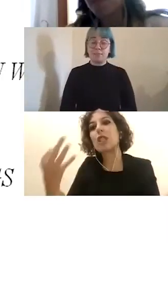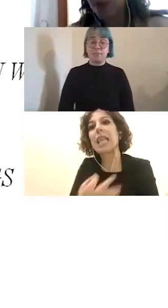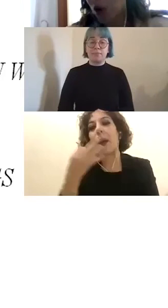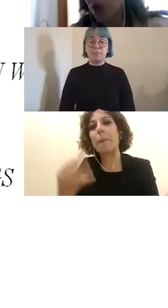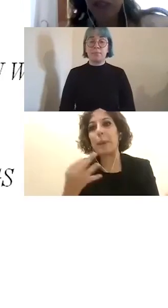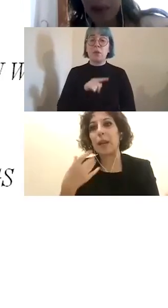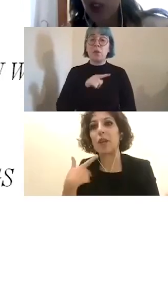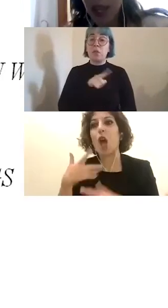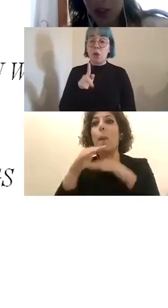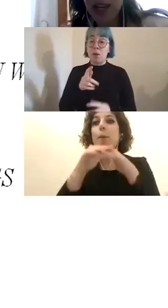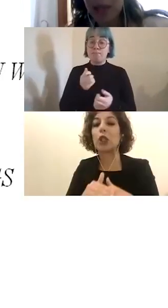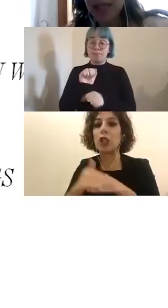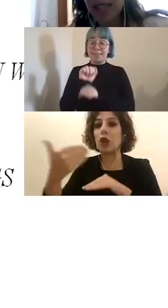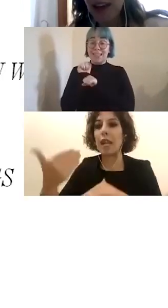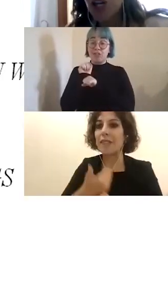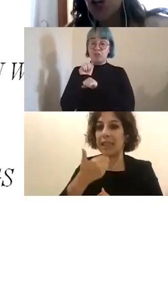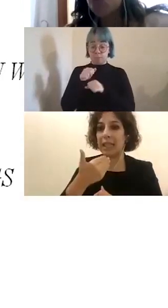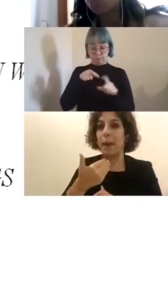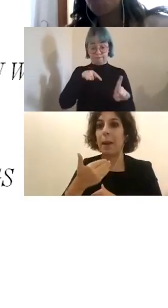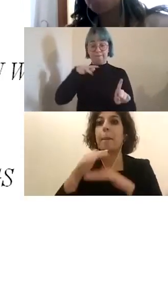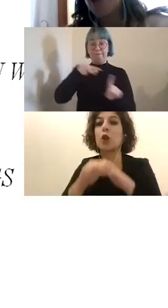The protection of the victim